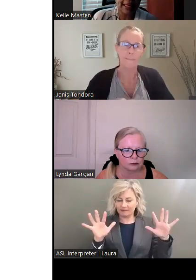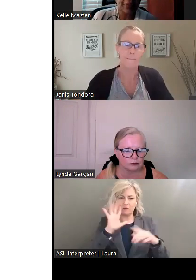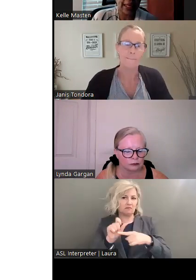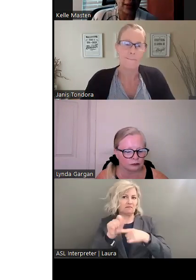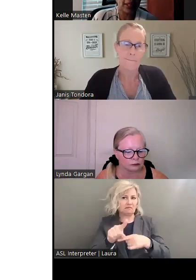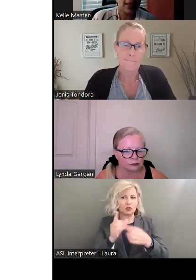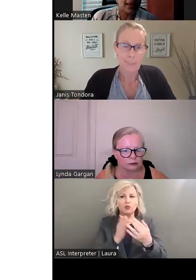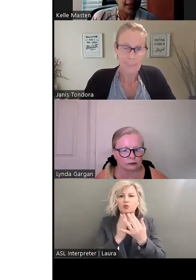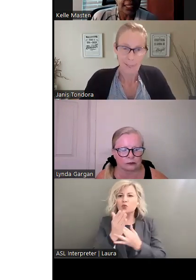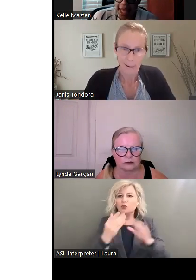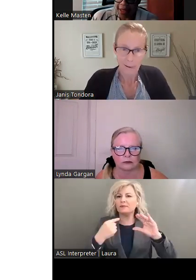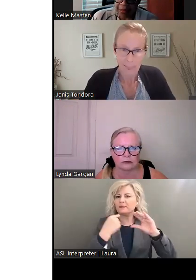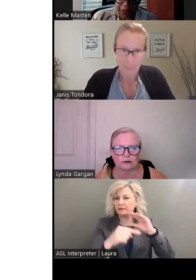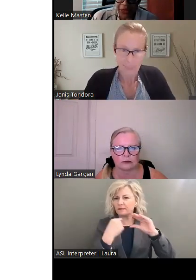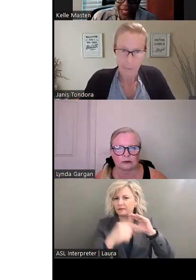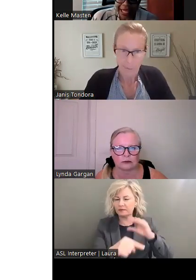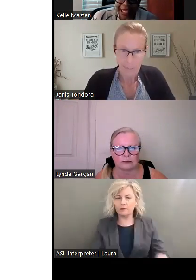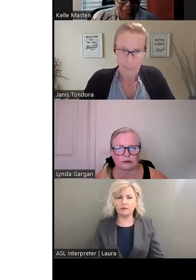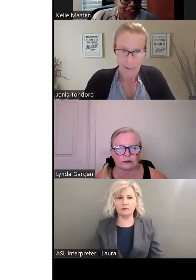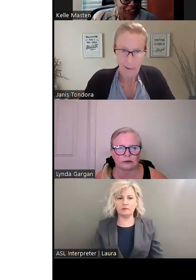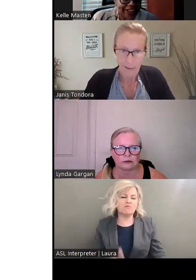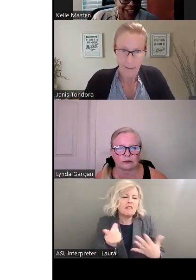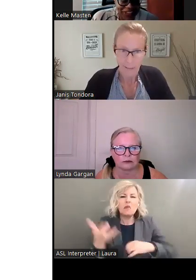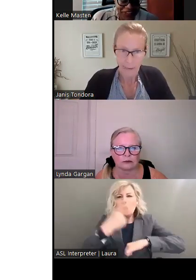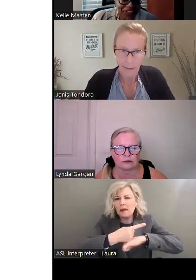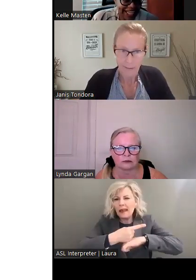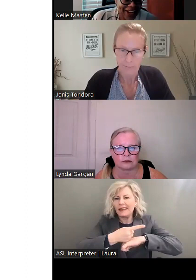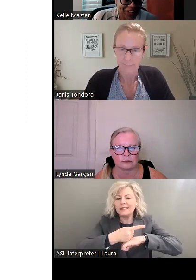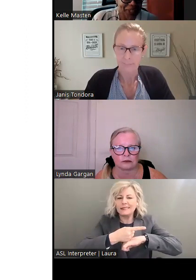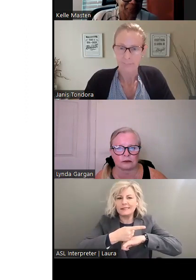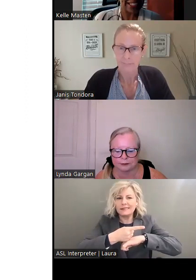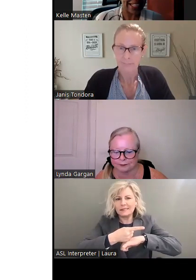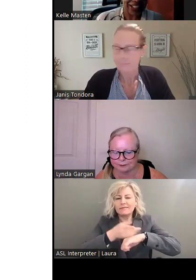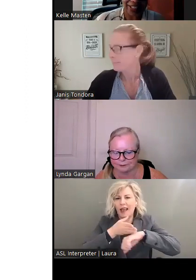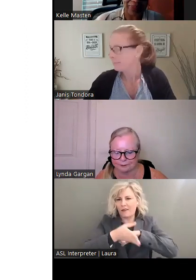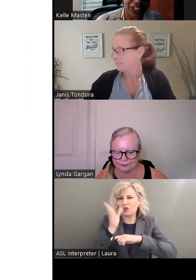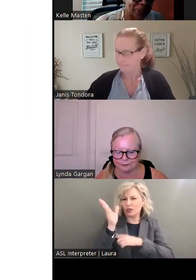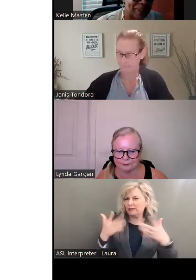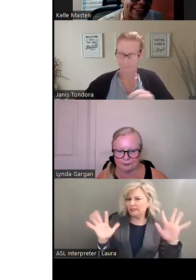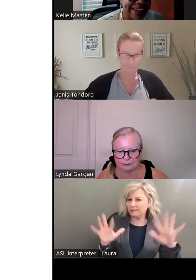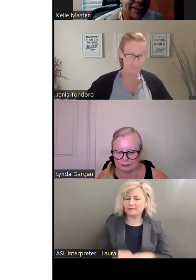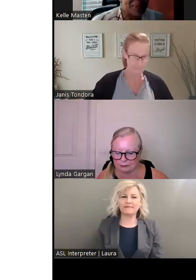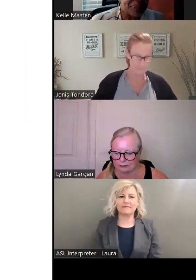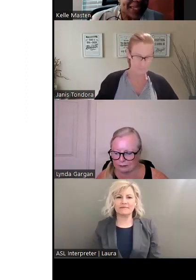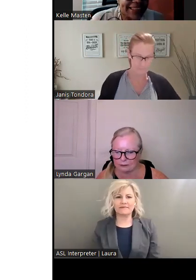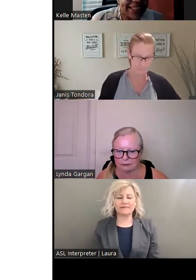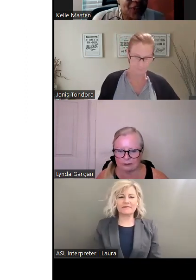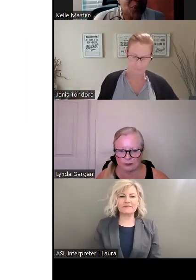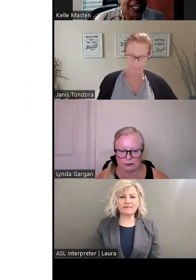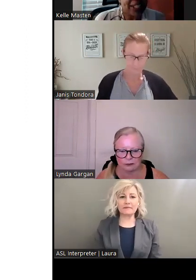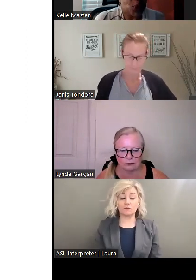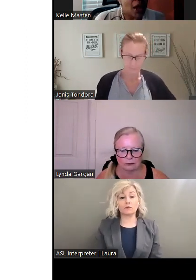via email a few days after this presentation.